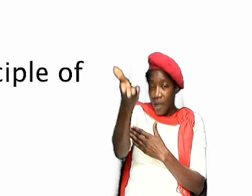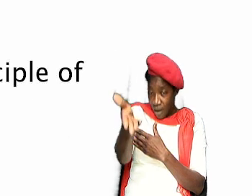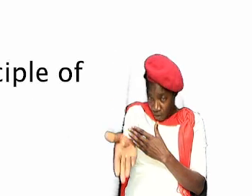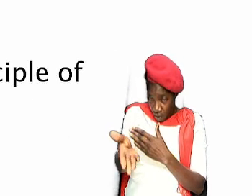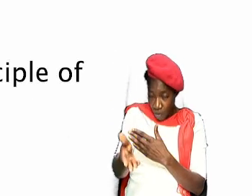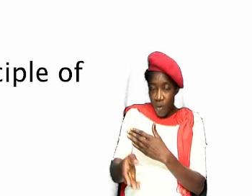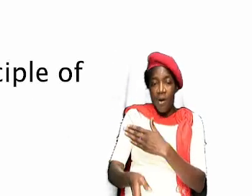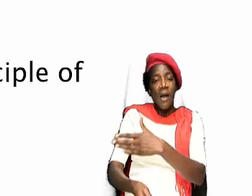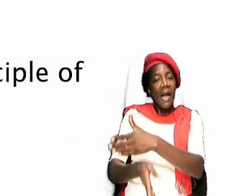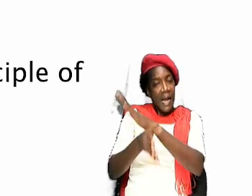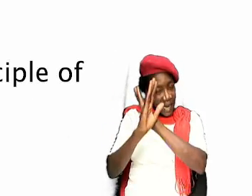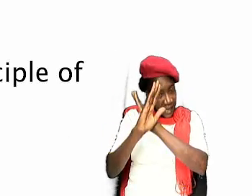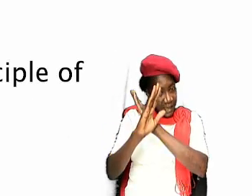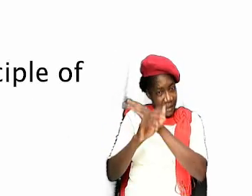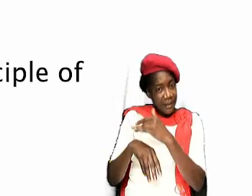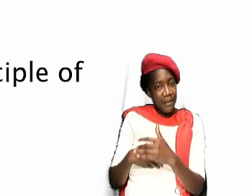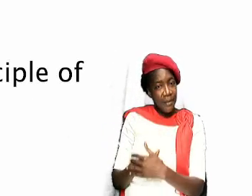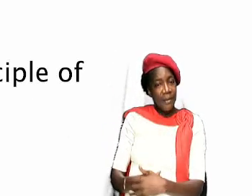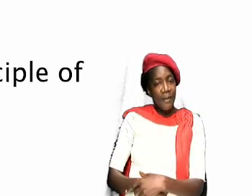thine hand.